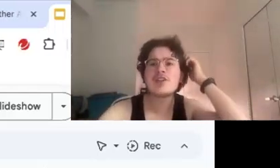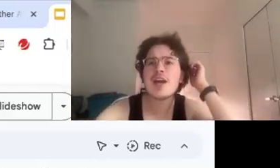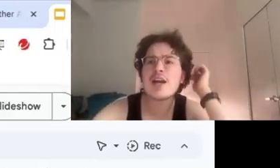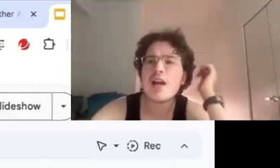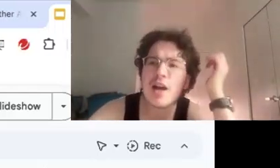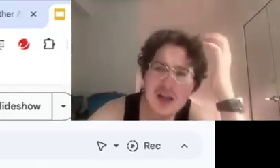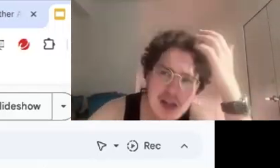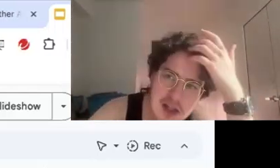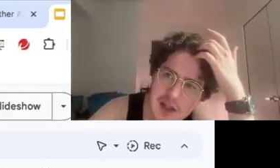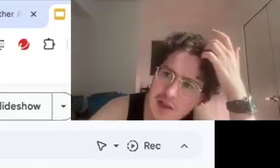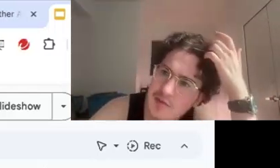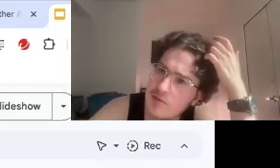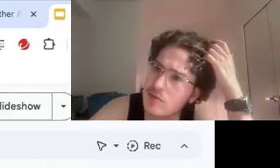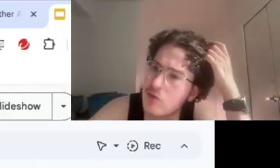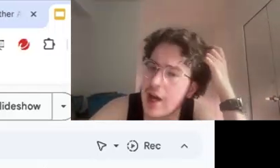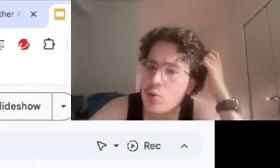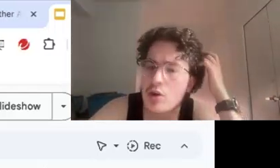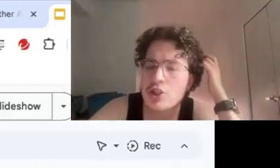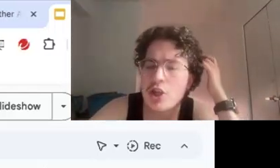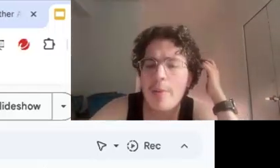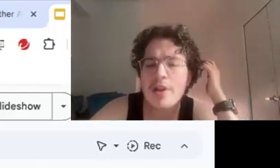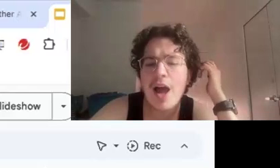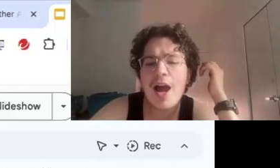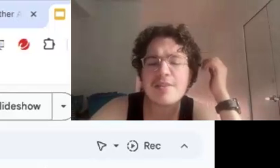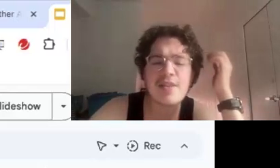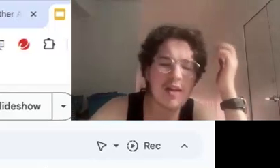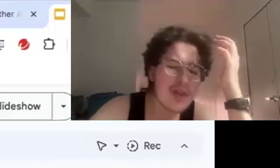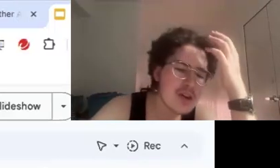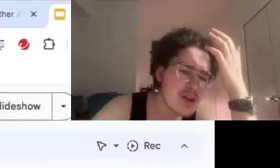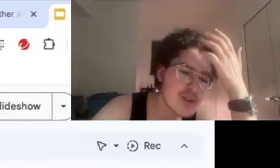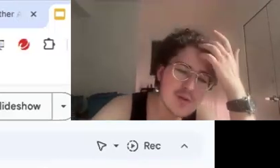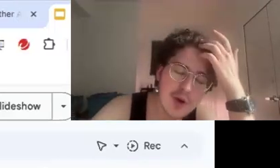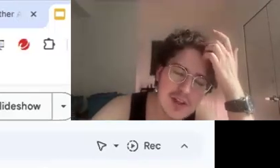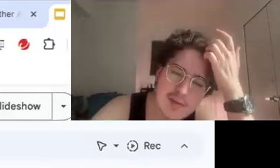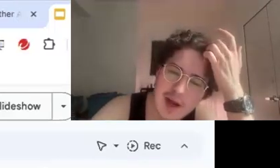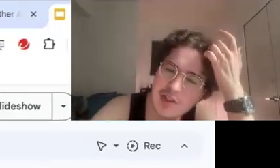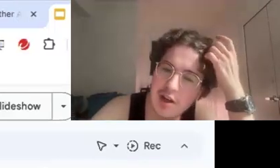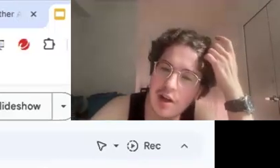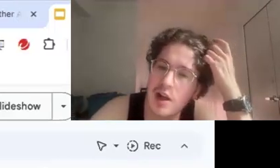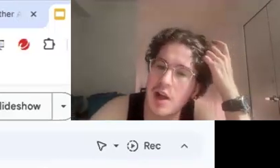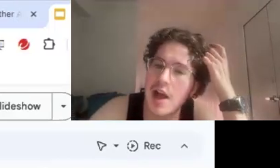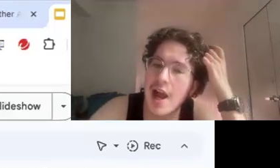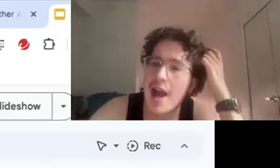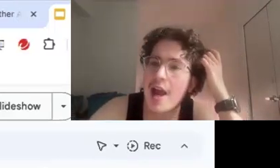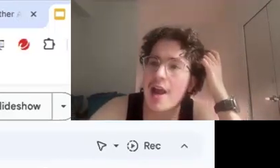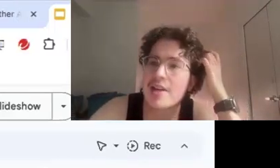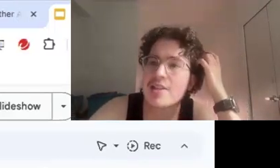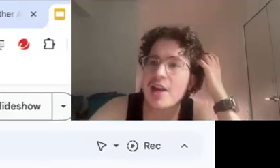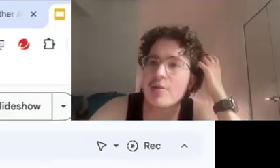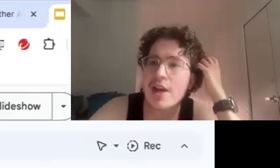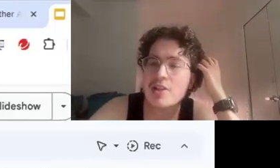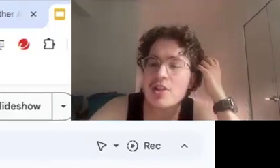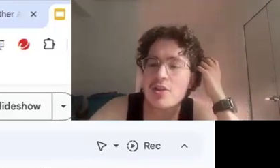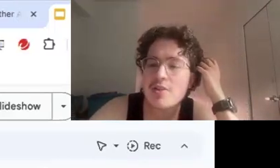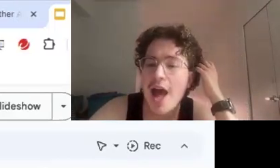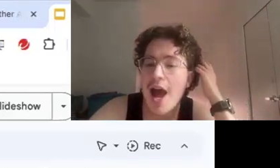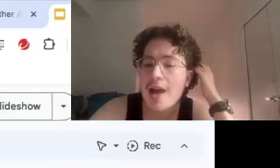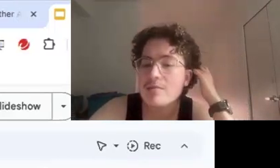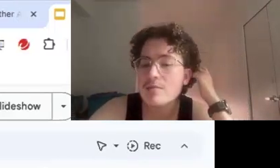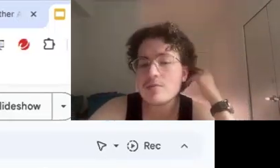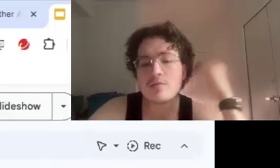homosexuality from the DSM. So he claimed that he didn't find all of these reports to be